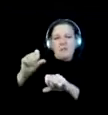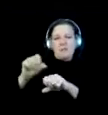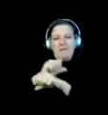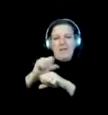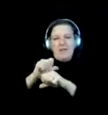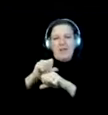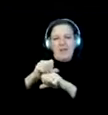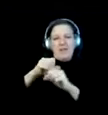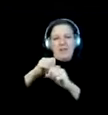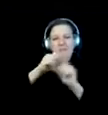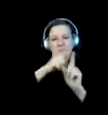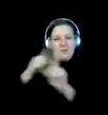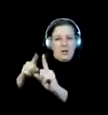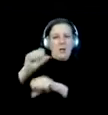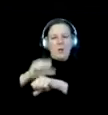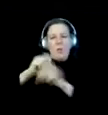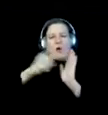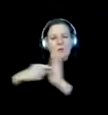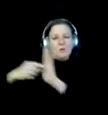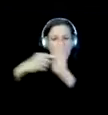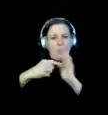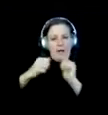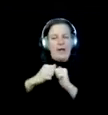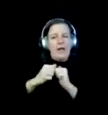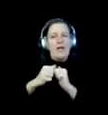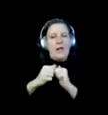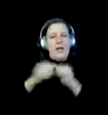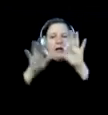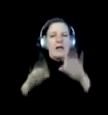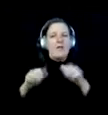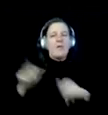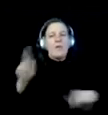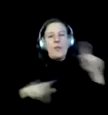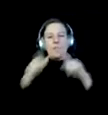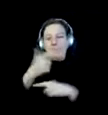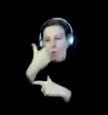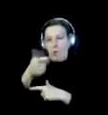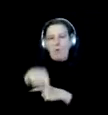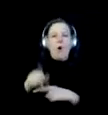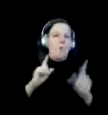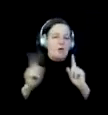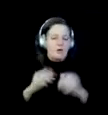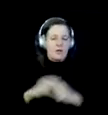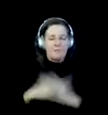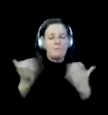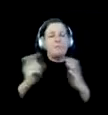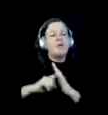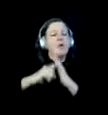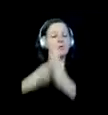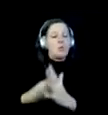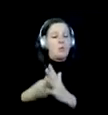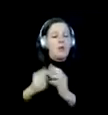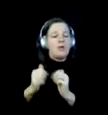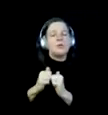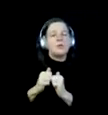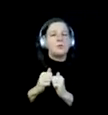in the exhibition and pack them a little bit for people that are watching this talk. So I wanted to start by talking